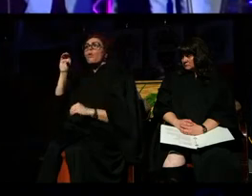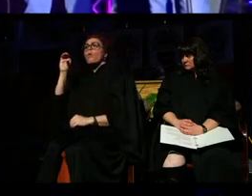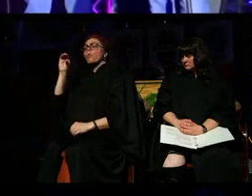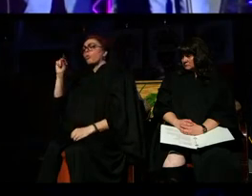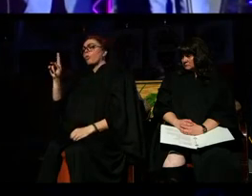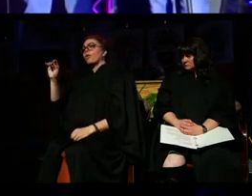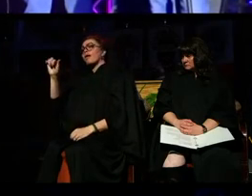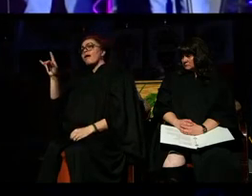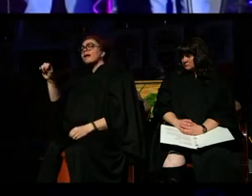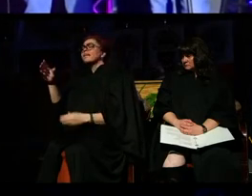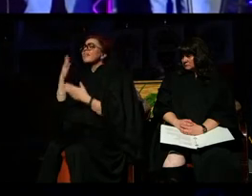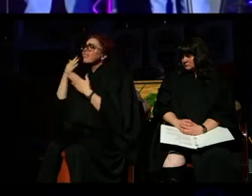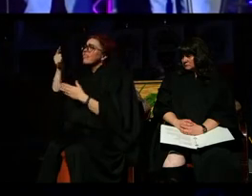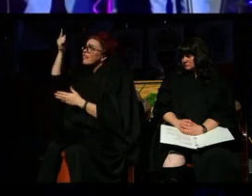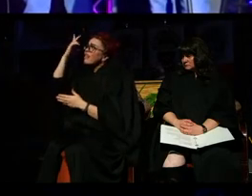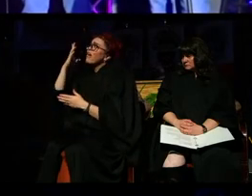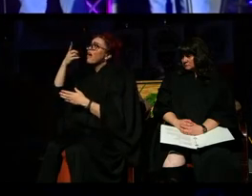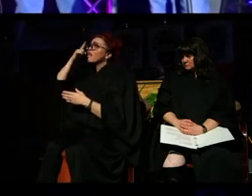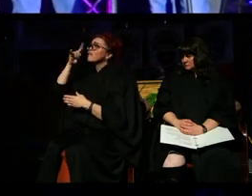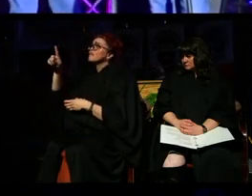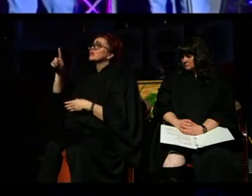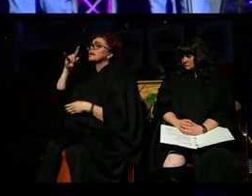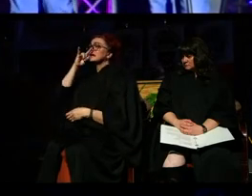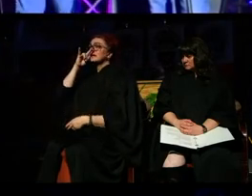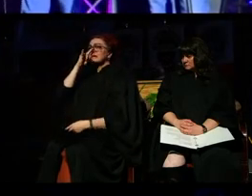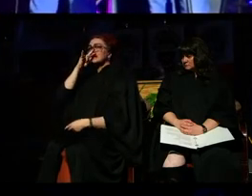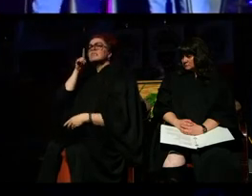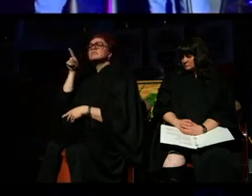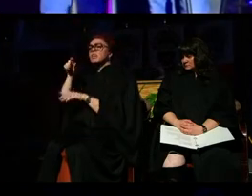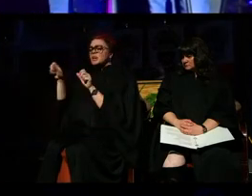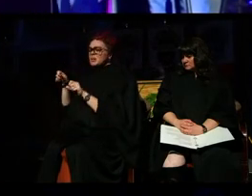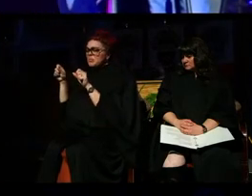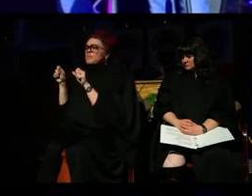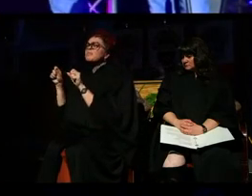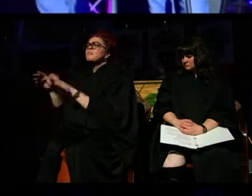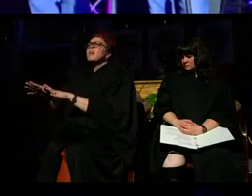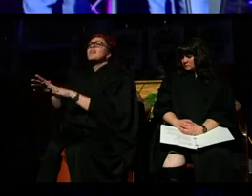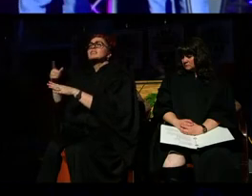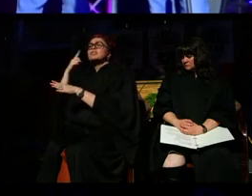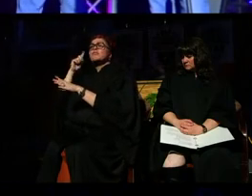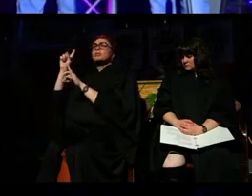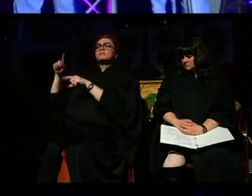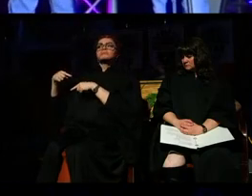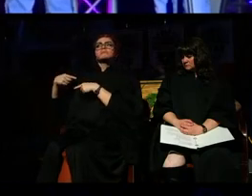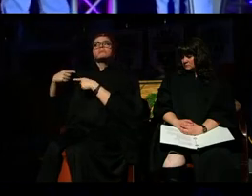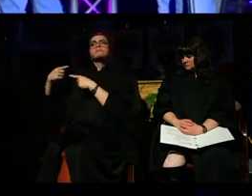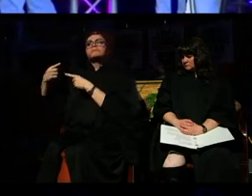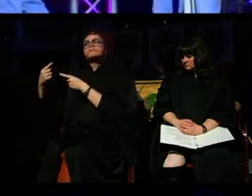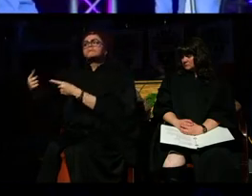Thank God for kids. There's magic for a while.